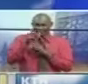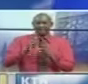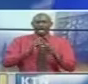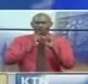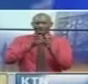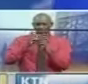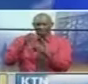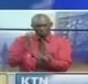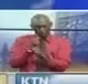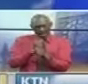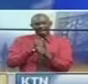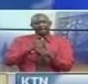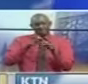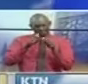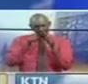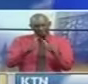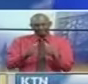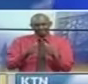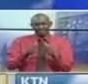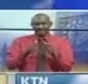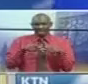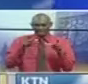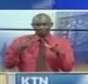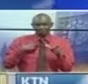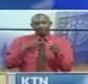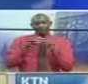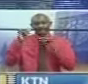awarding of work permits to foreigners.